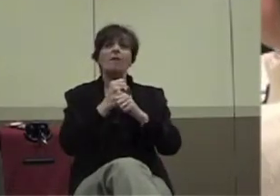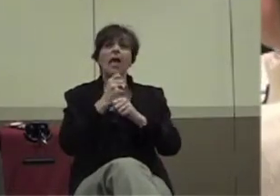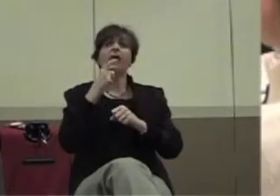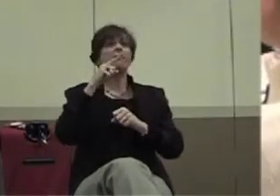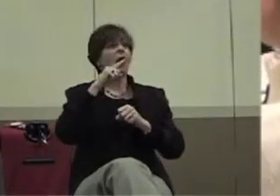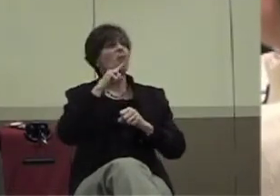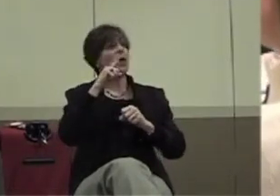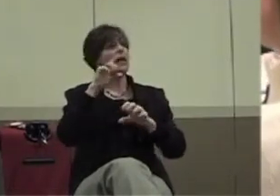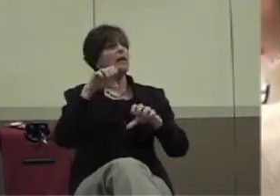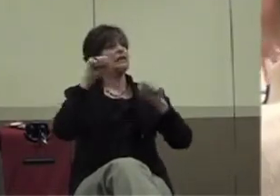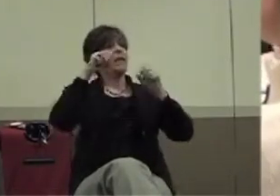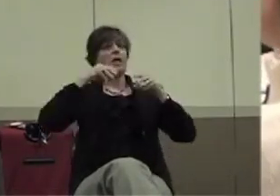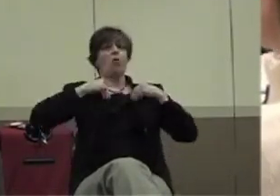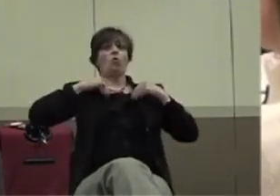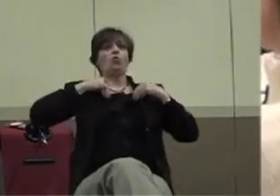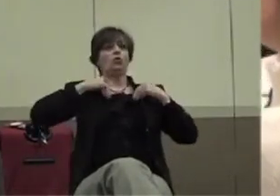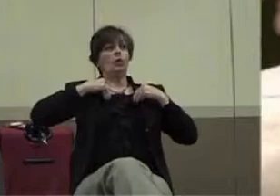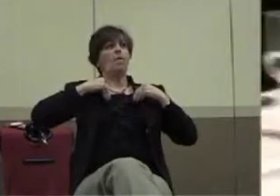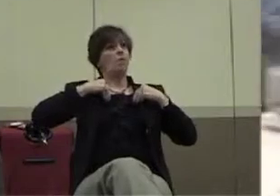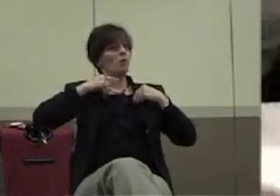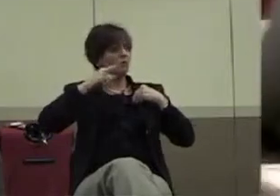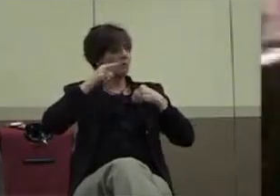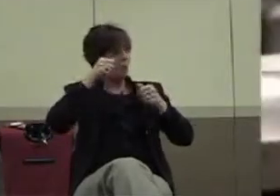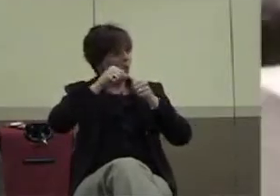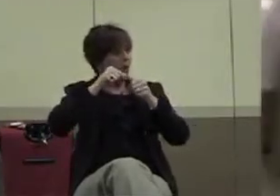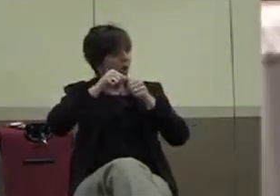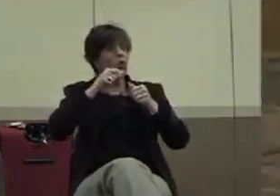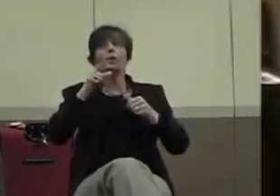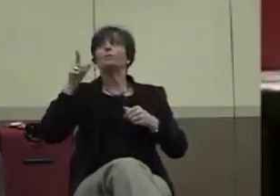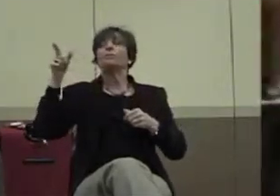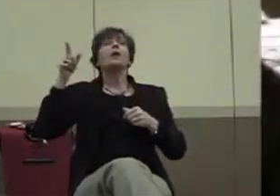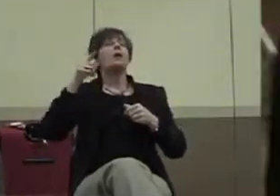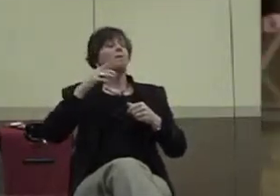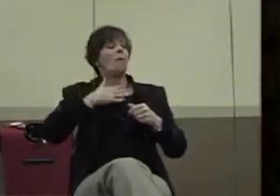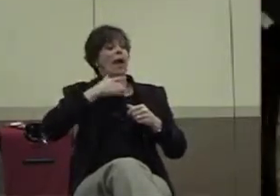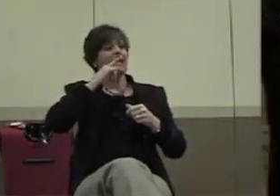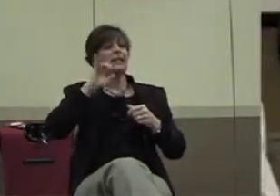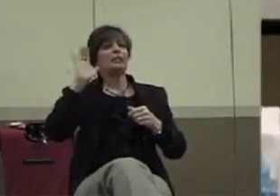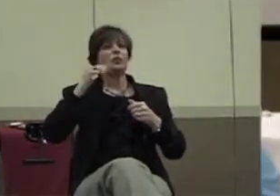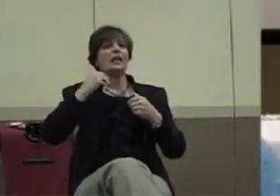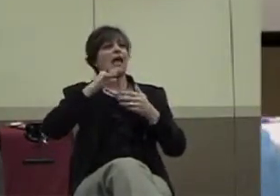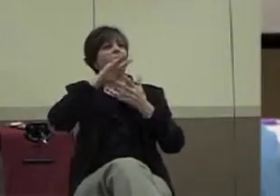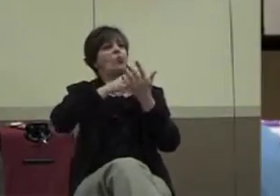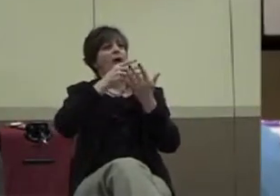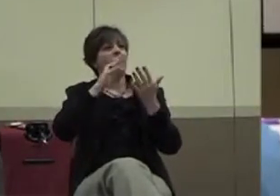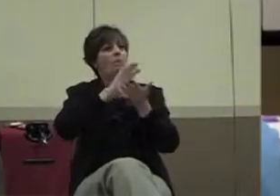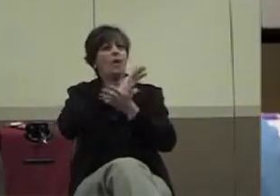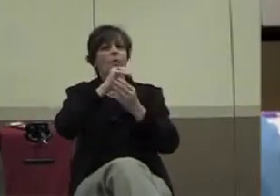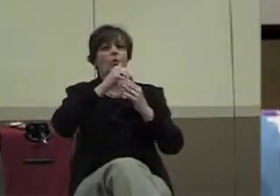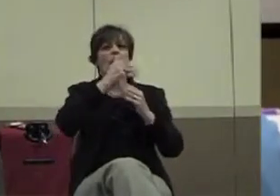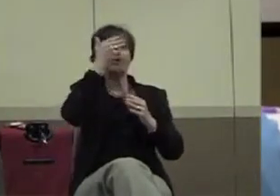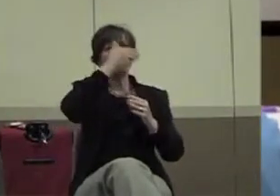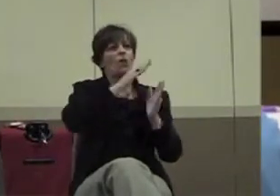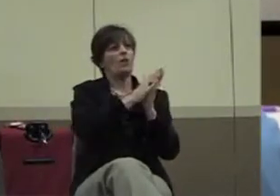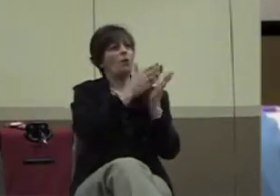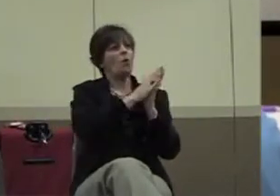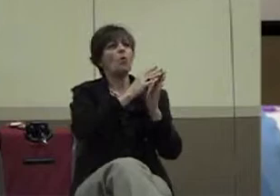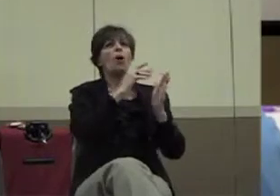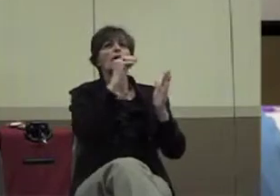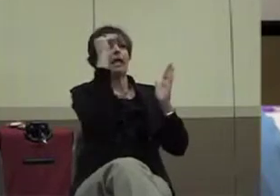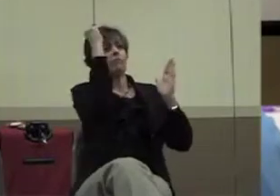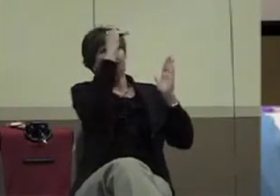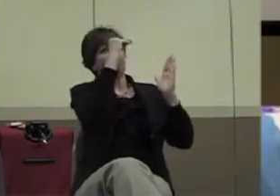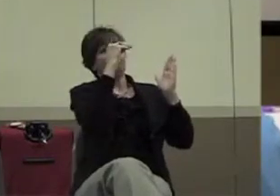remember when? I used to have my kids keep graph paper in the front of their notebook and graph their grades every day, just color it